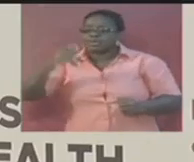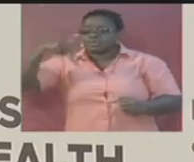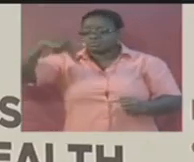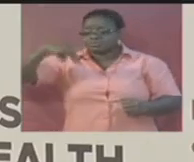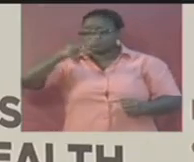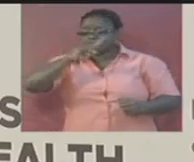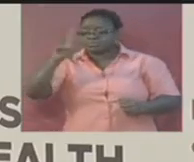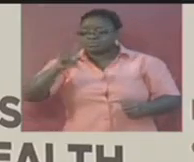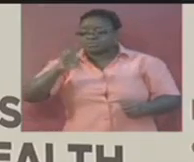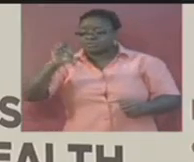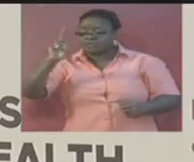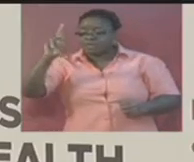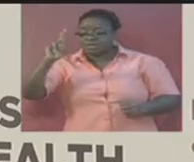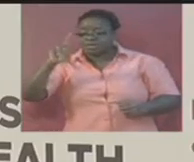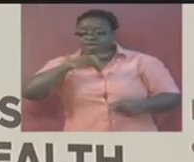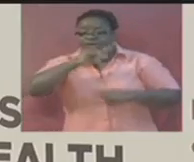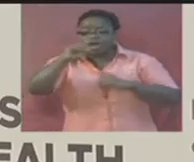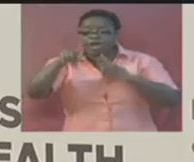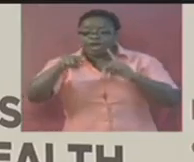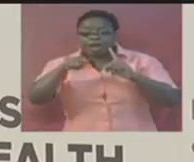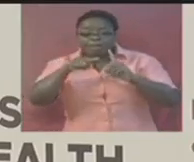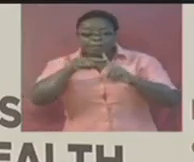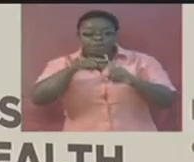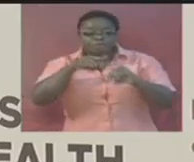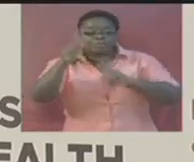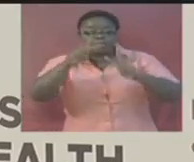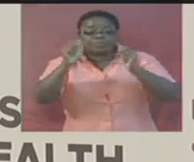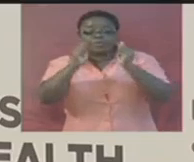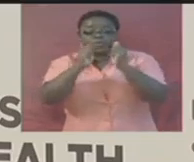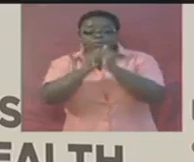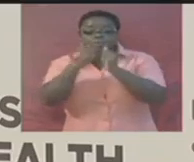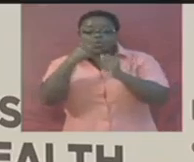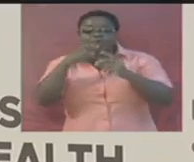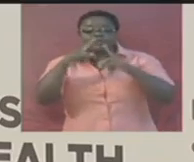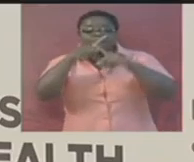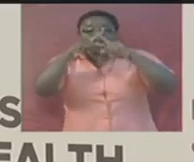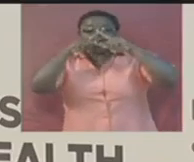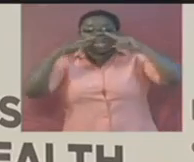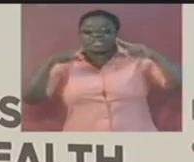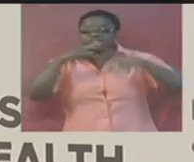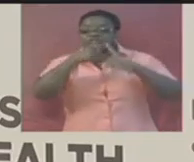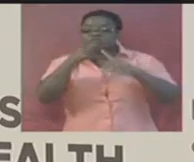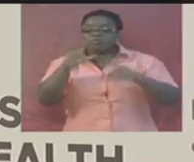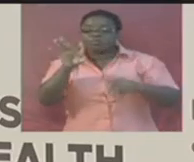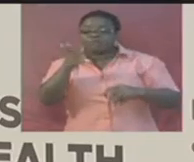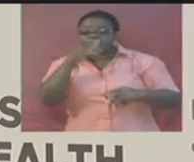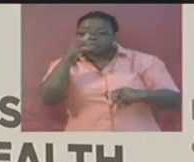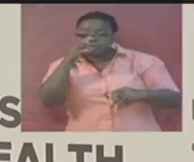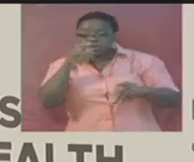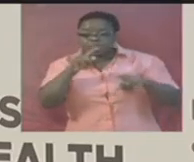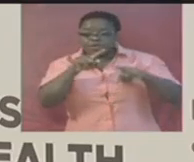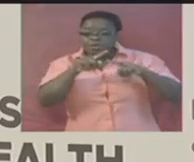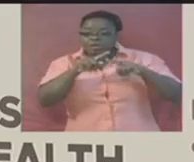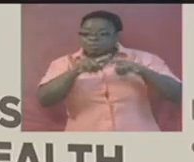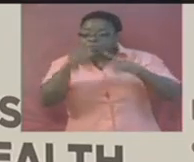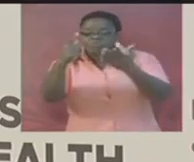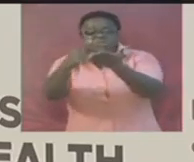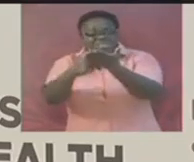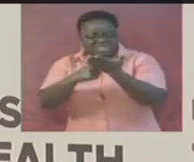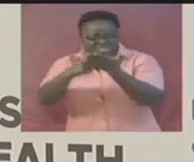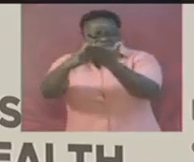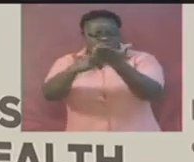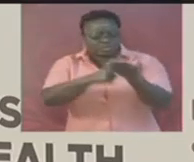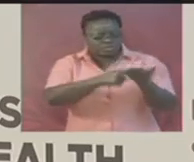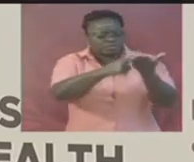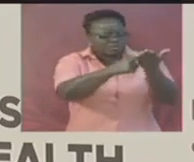will be people who will not be able to take a vaccine, but somehow I haven't really seen the level of allergy with the AstraZeneca